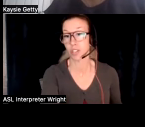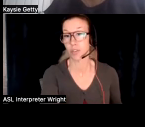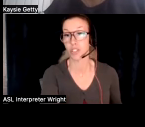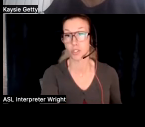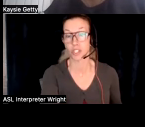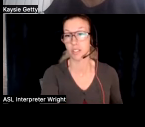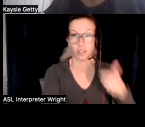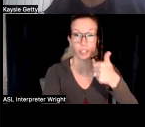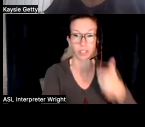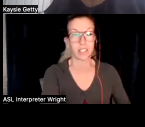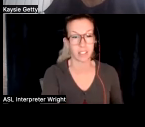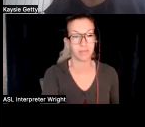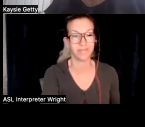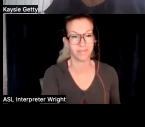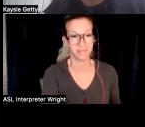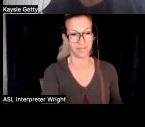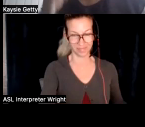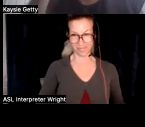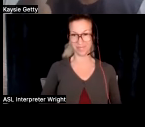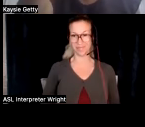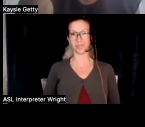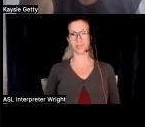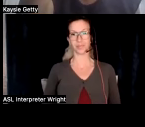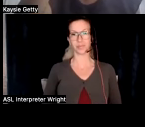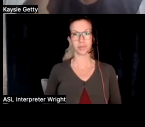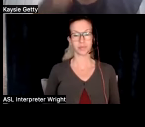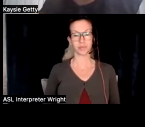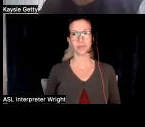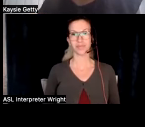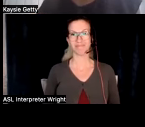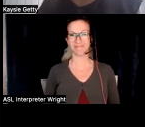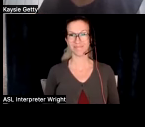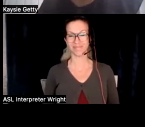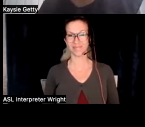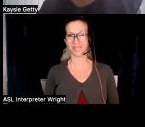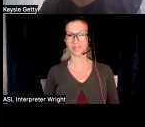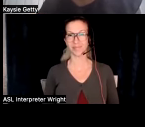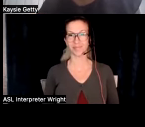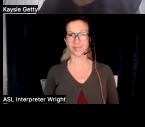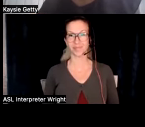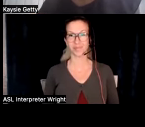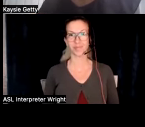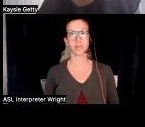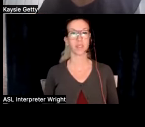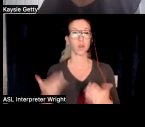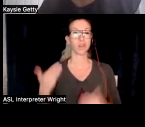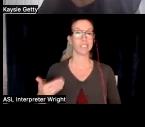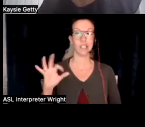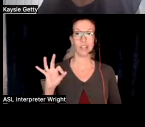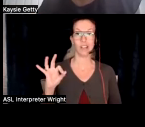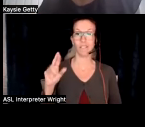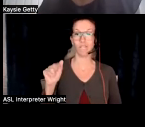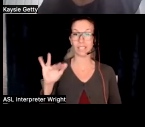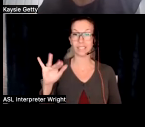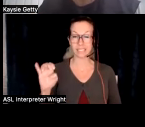I'm good to go. The interpreter's good if you're good. Okay. Yes. Okay. Thank you. I just was looking for the thumbs up. So again, I'm Francie, she, her